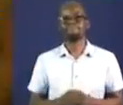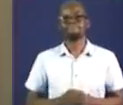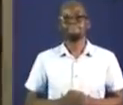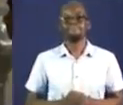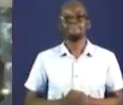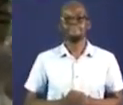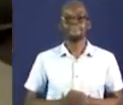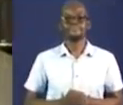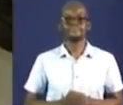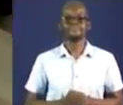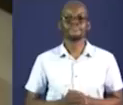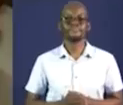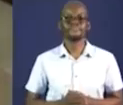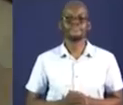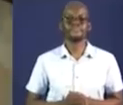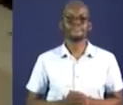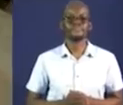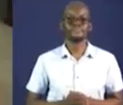spread.